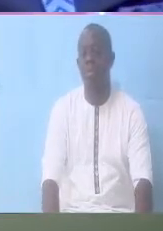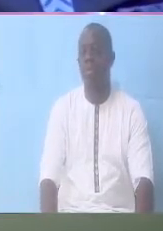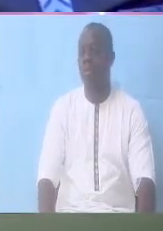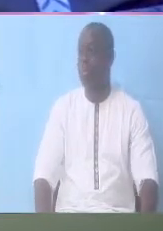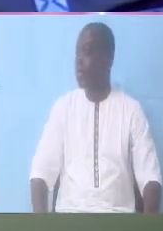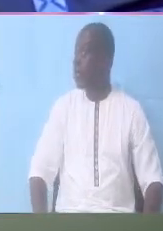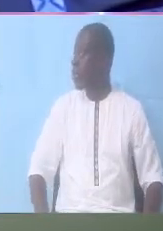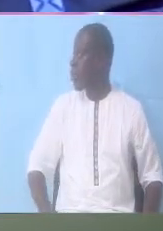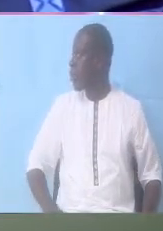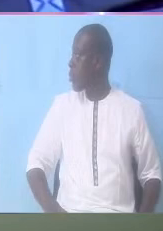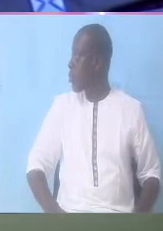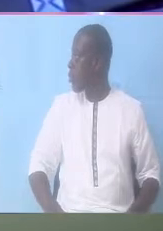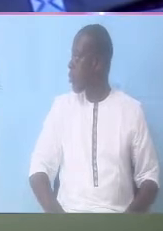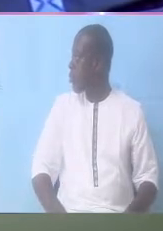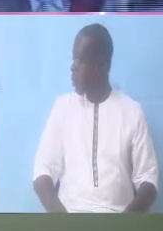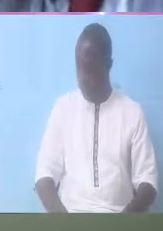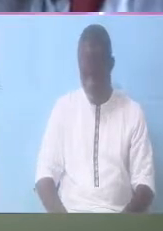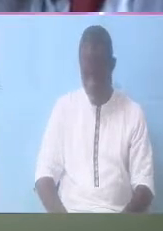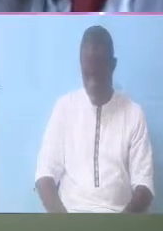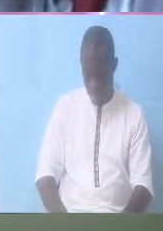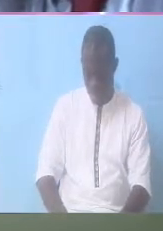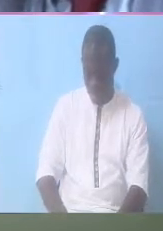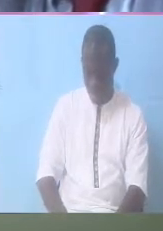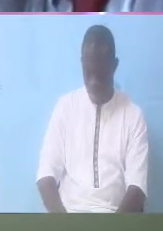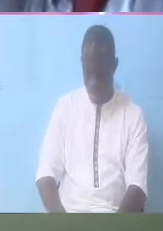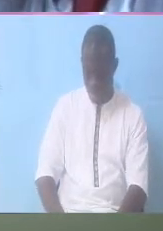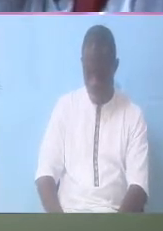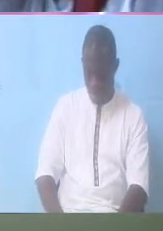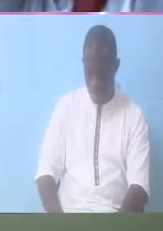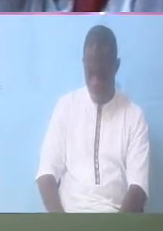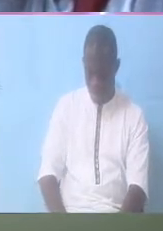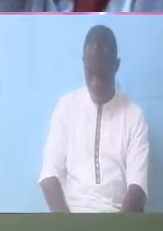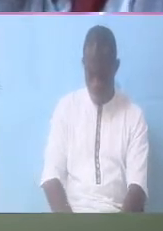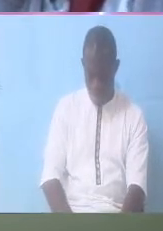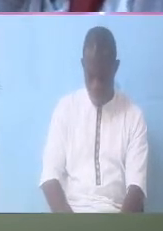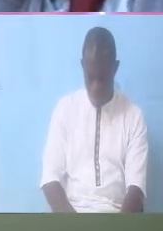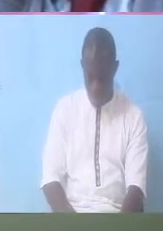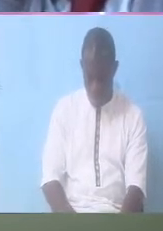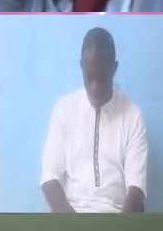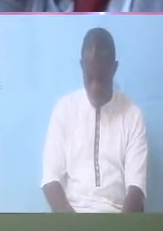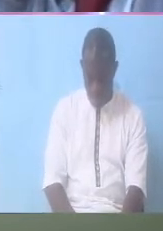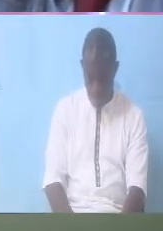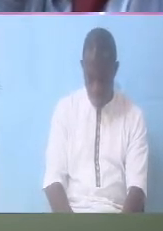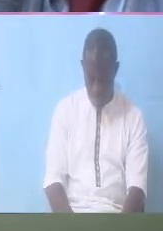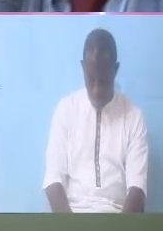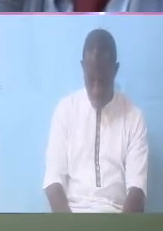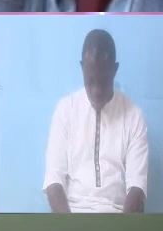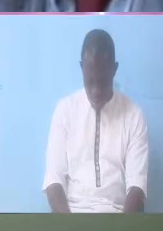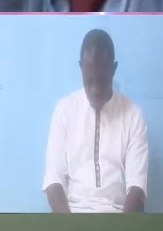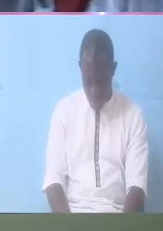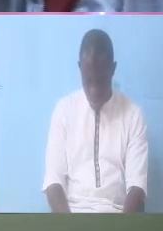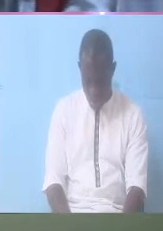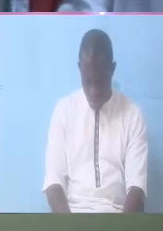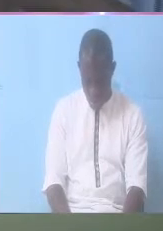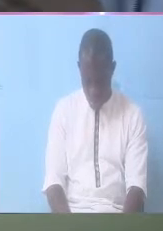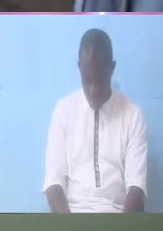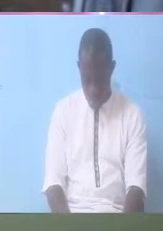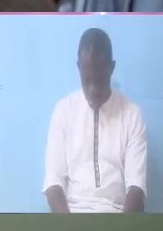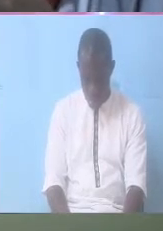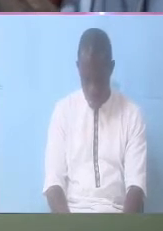you actually, if you didn't ask, I was going to call you to come. Thank you. Just give me a minute.